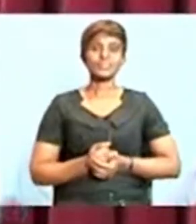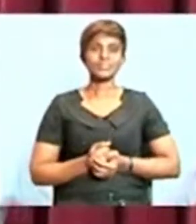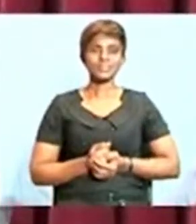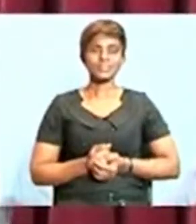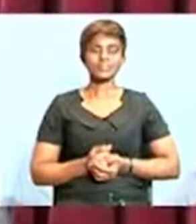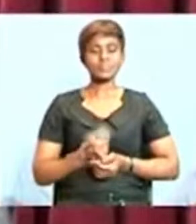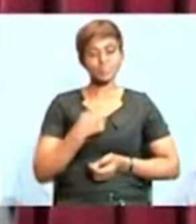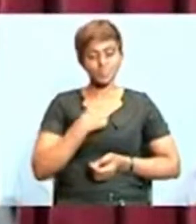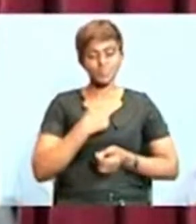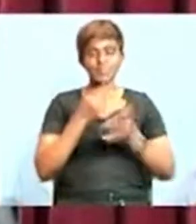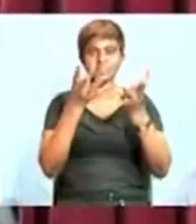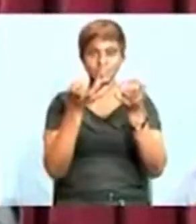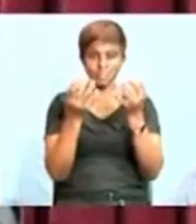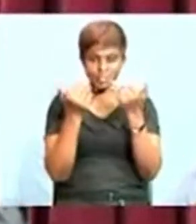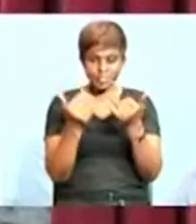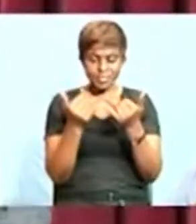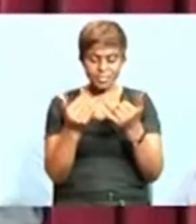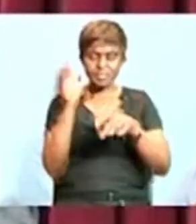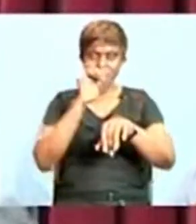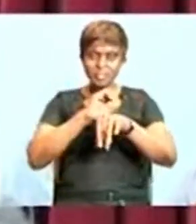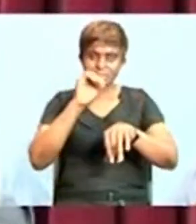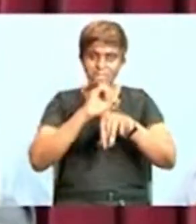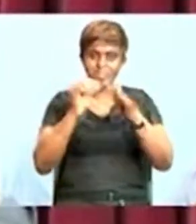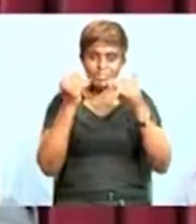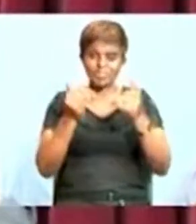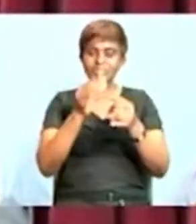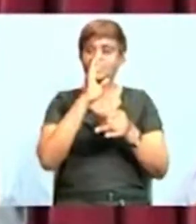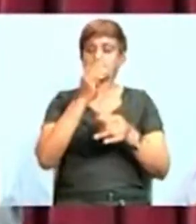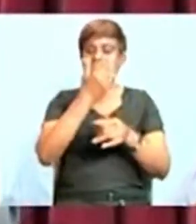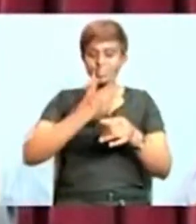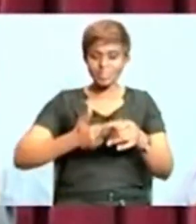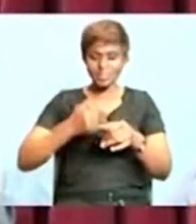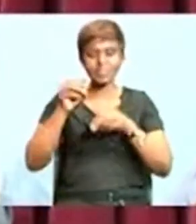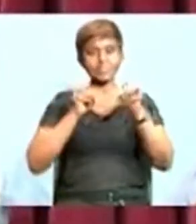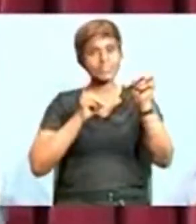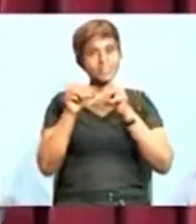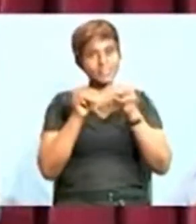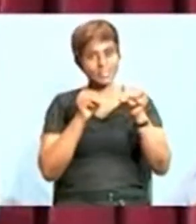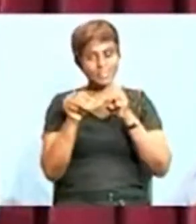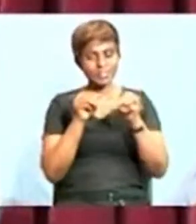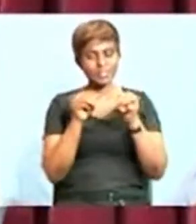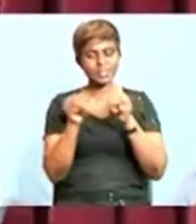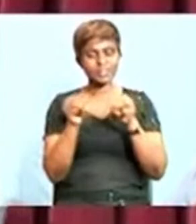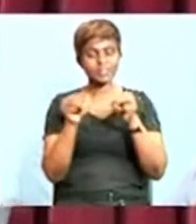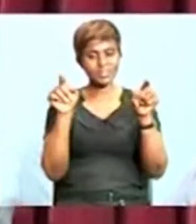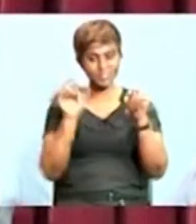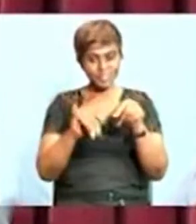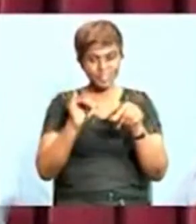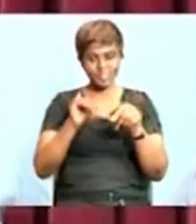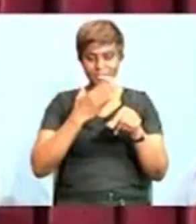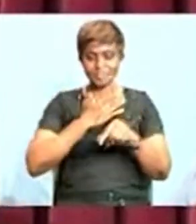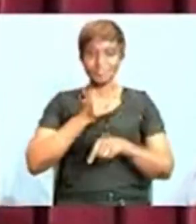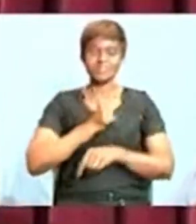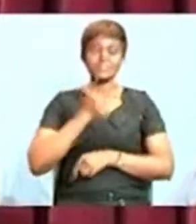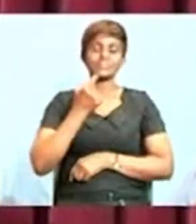And so I want to take this opportunity on behalf of management and indeed on my own